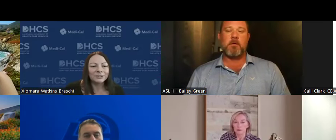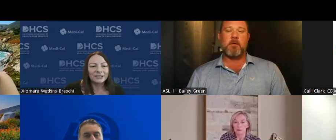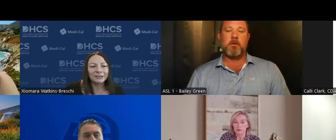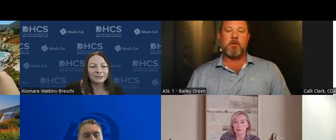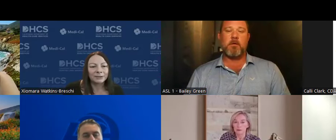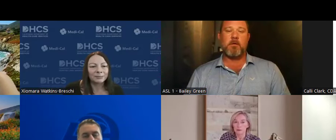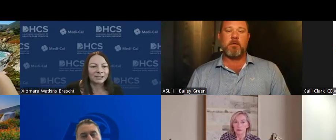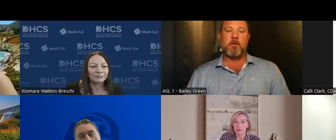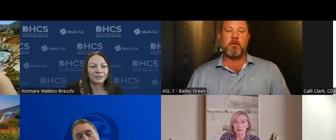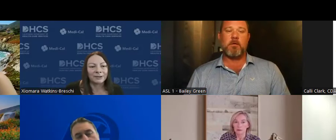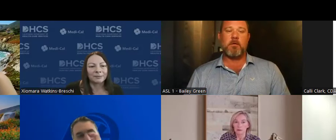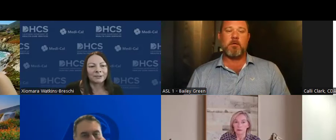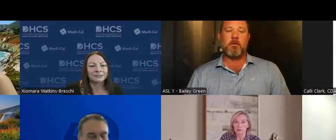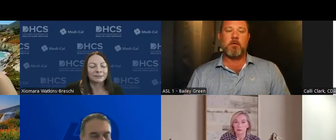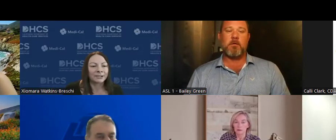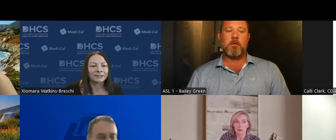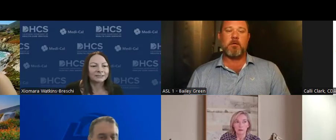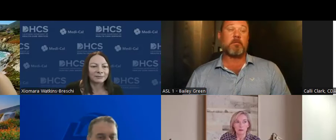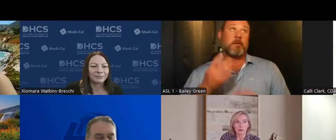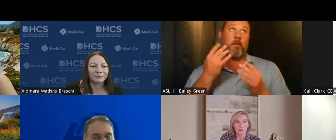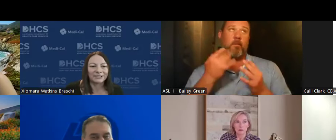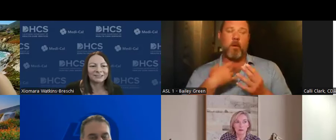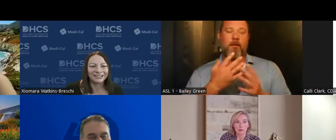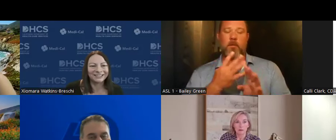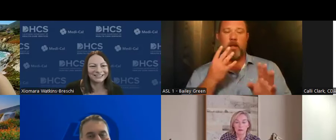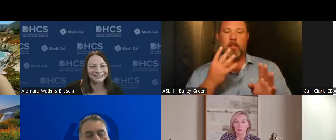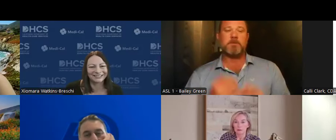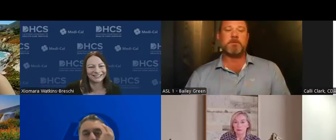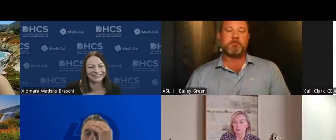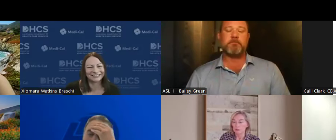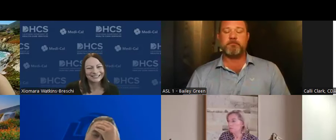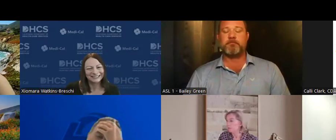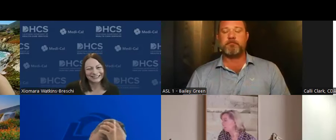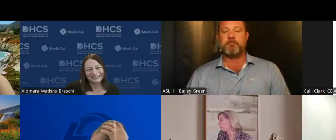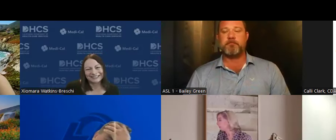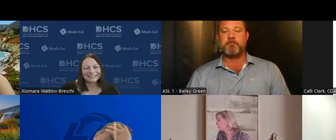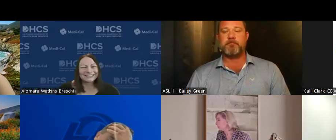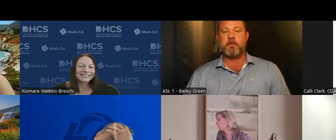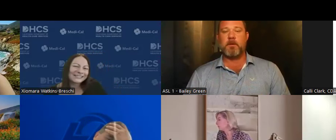And of course, I hope that we don't have a wait list someday, because that would be amazing.